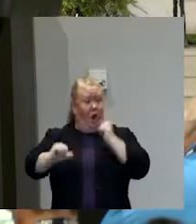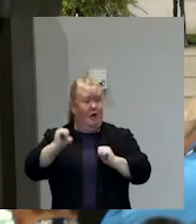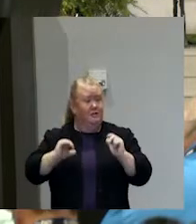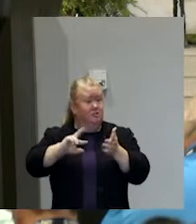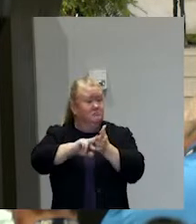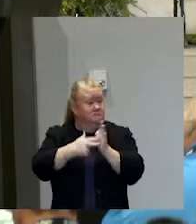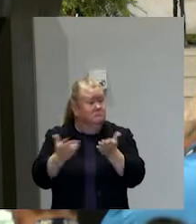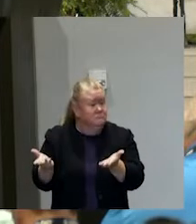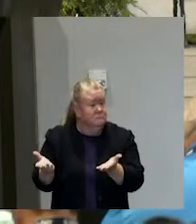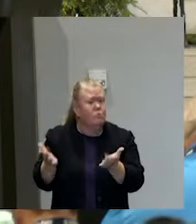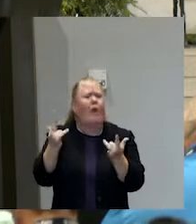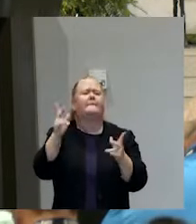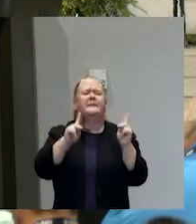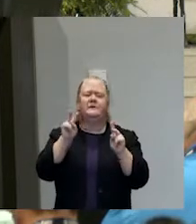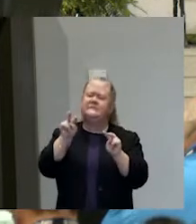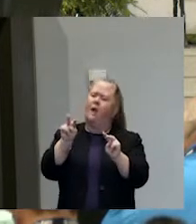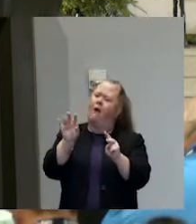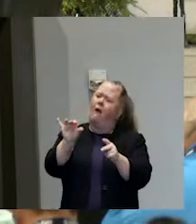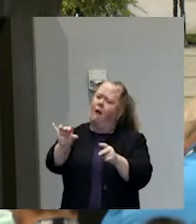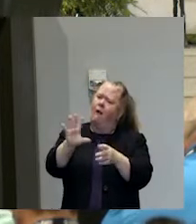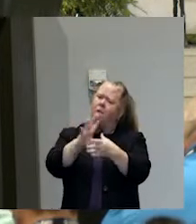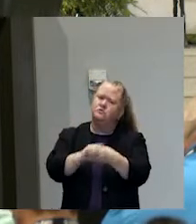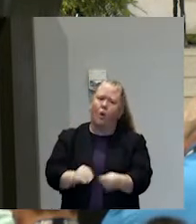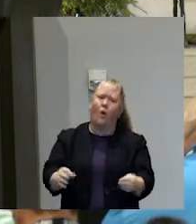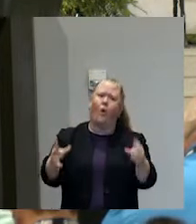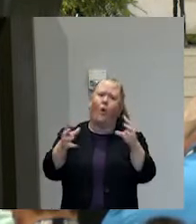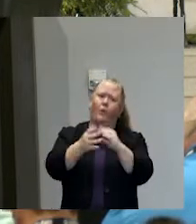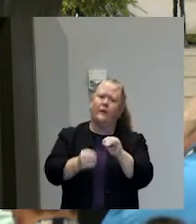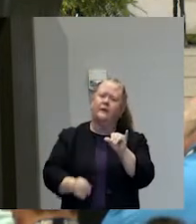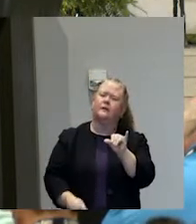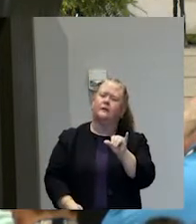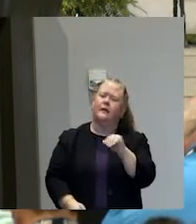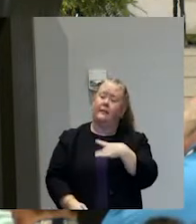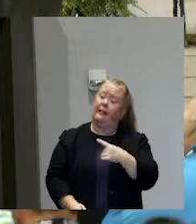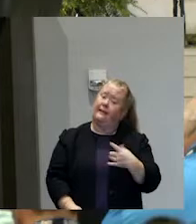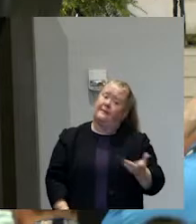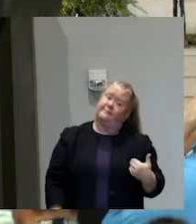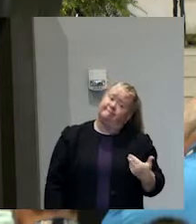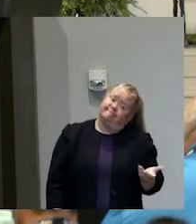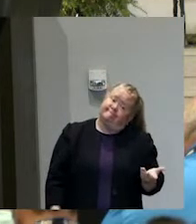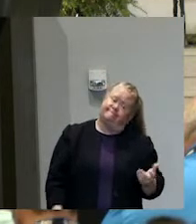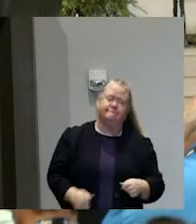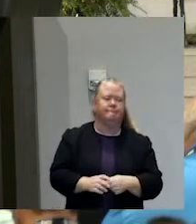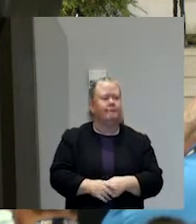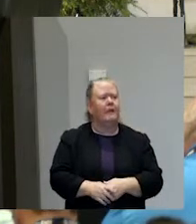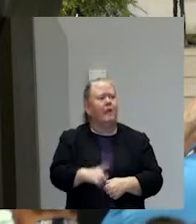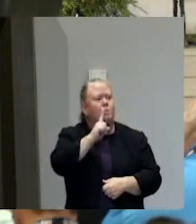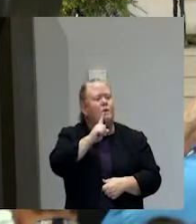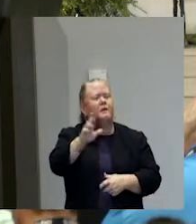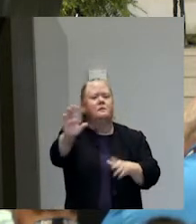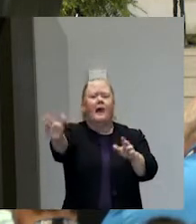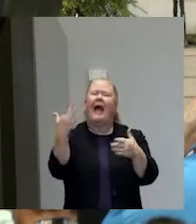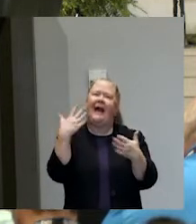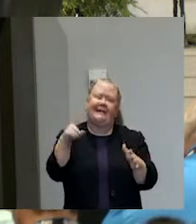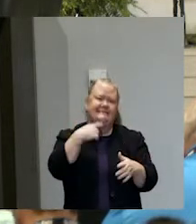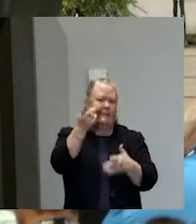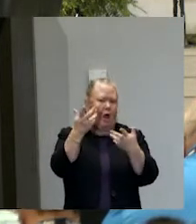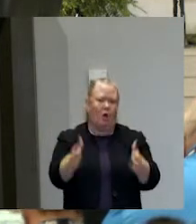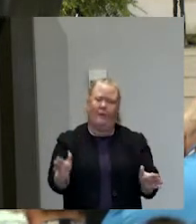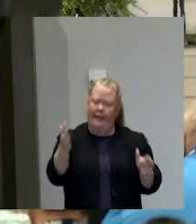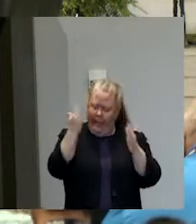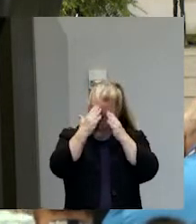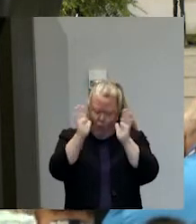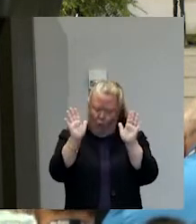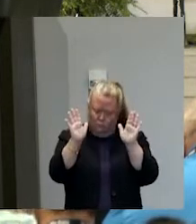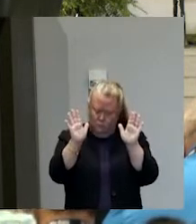Because then people see the story, and then they like you. And it's a great way to, I know I already said that, but just like the